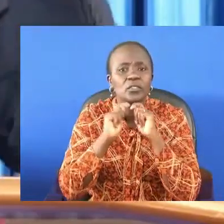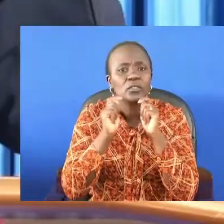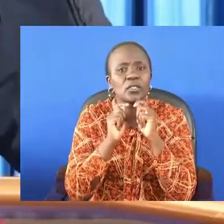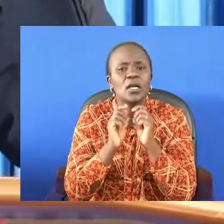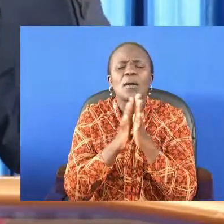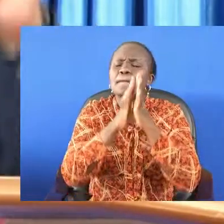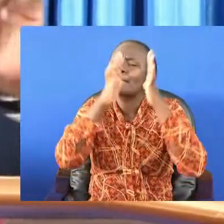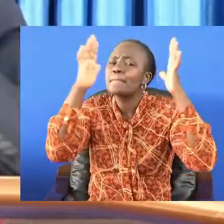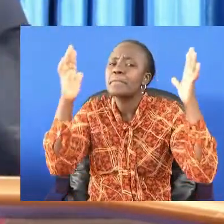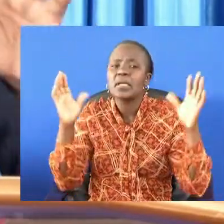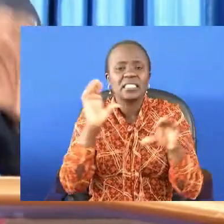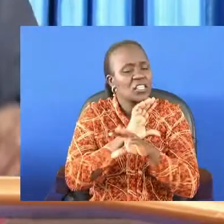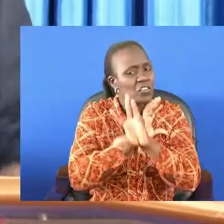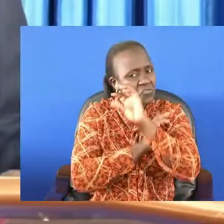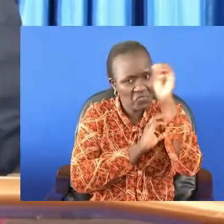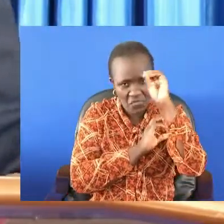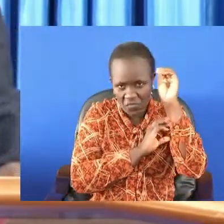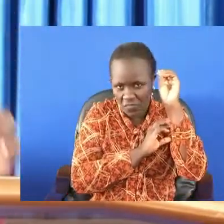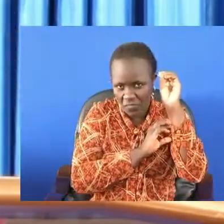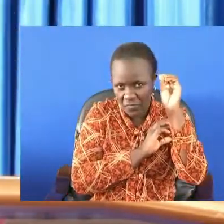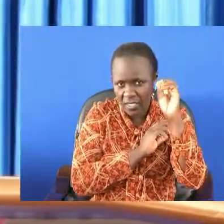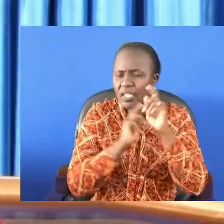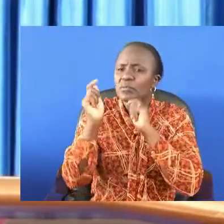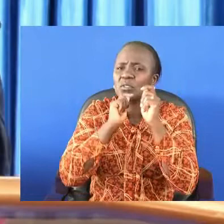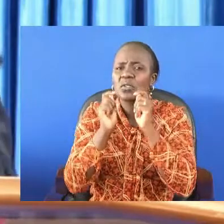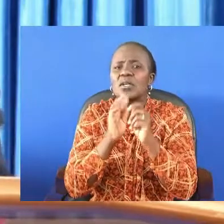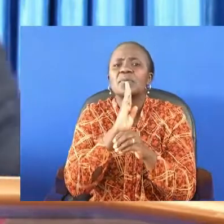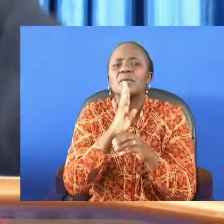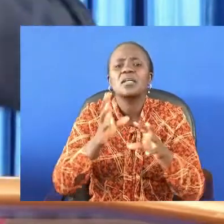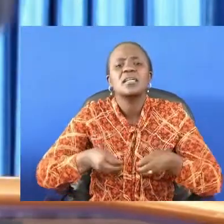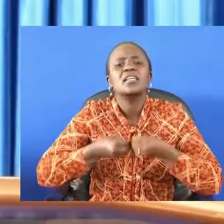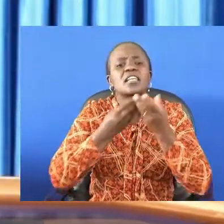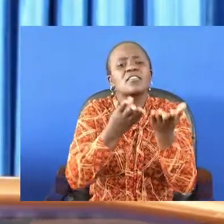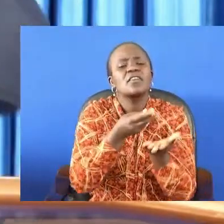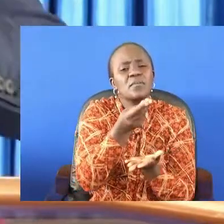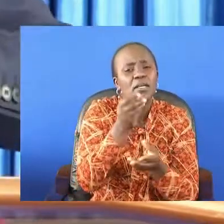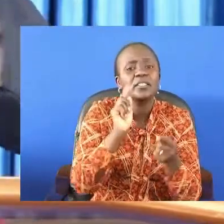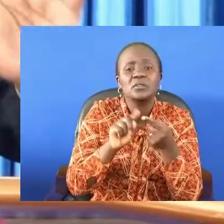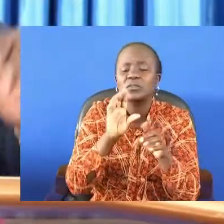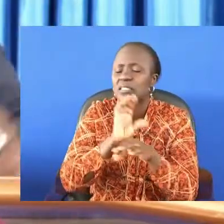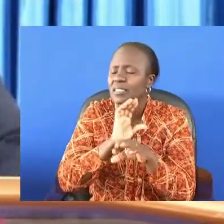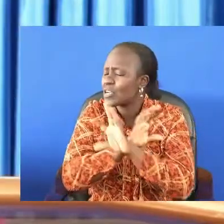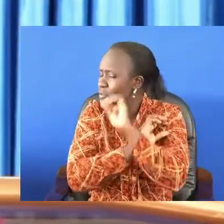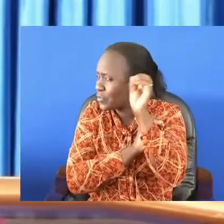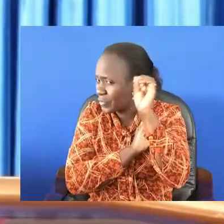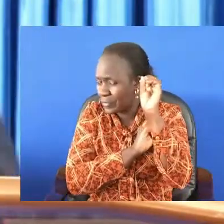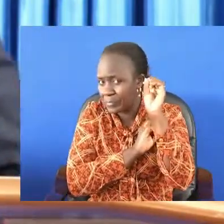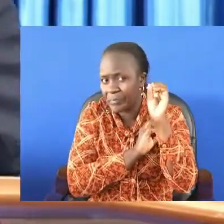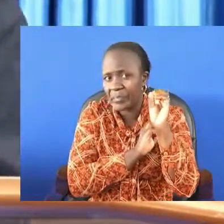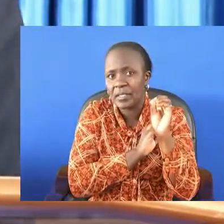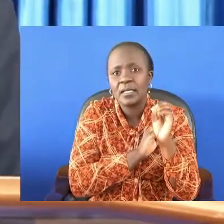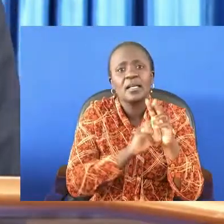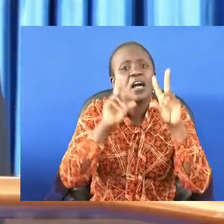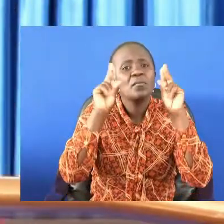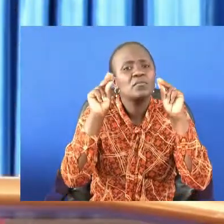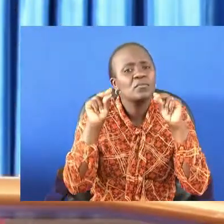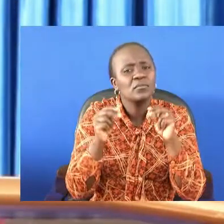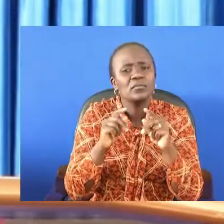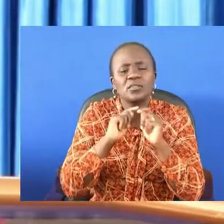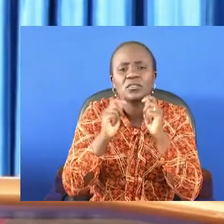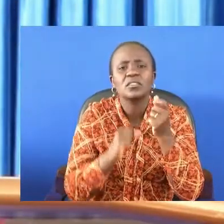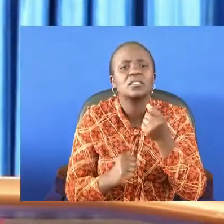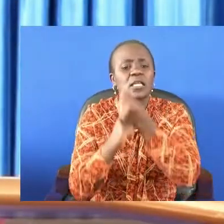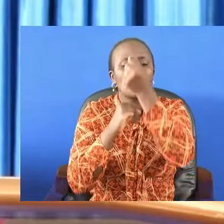being in a big church. No, no, no, no. I'm not talking about giving money to the church. No, no, no, no. I'm not talking